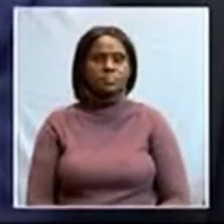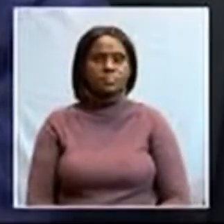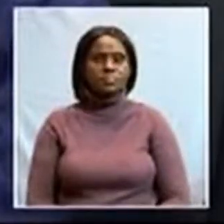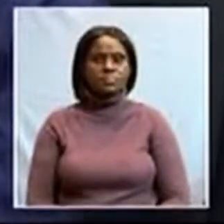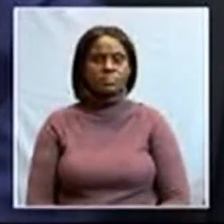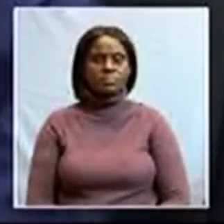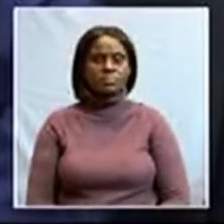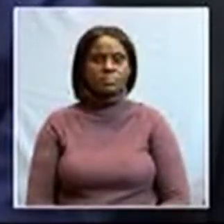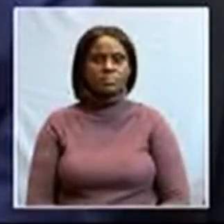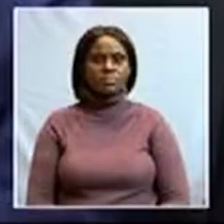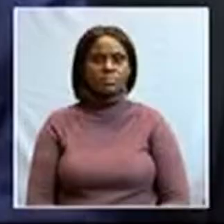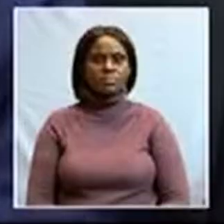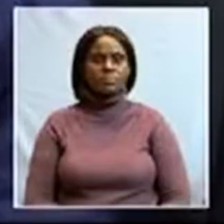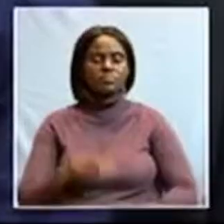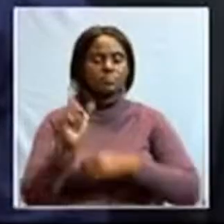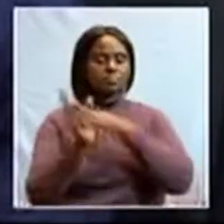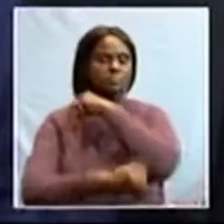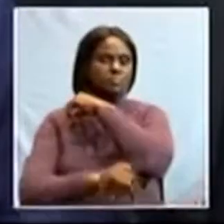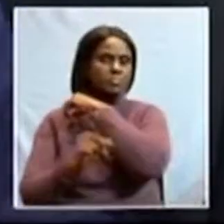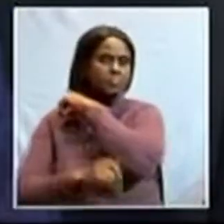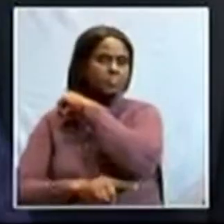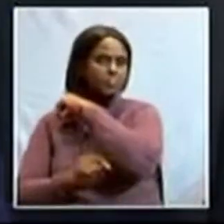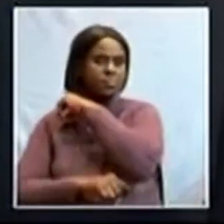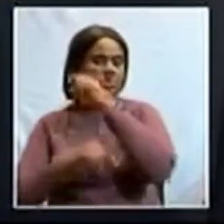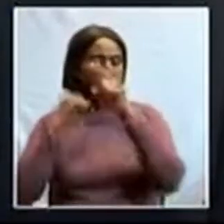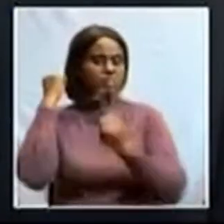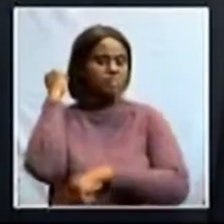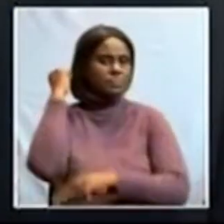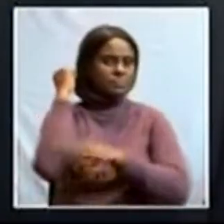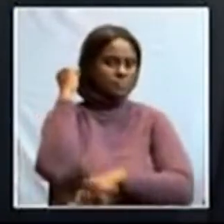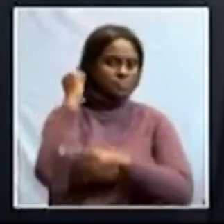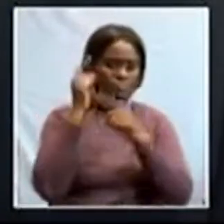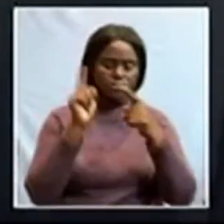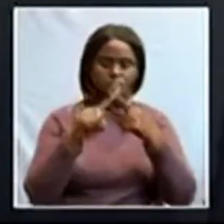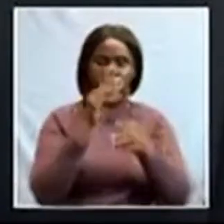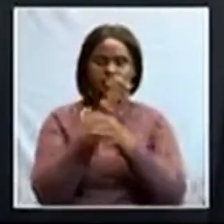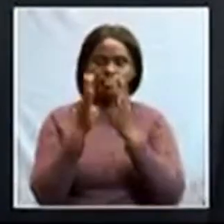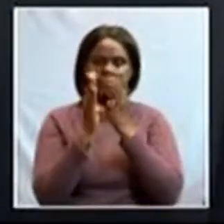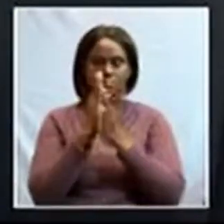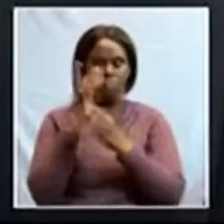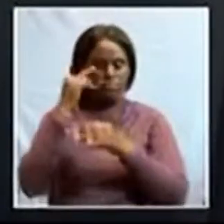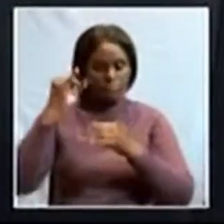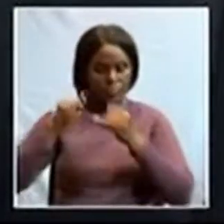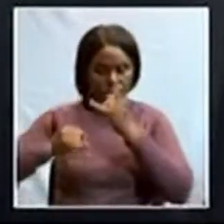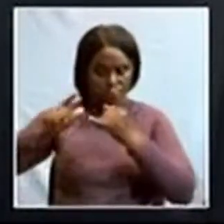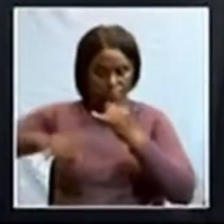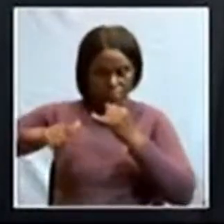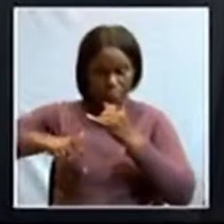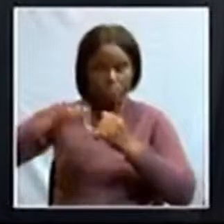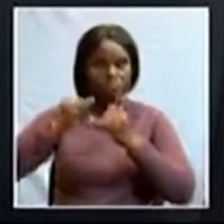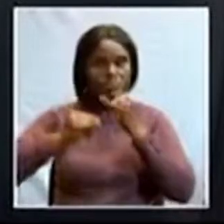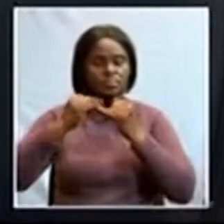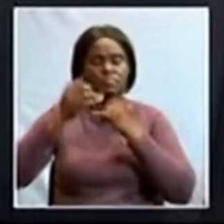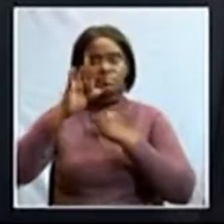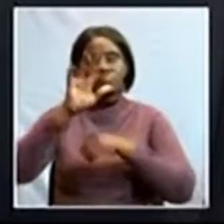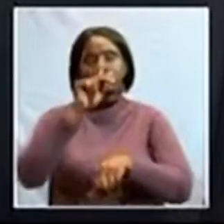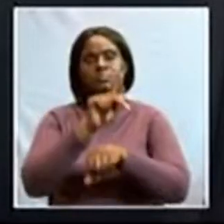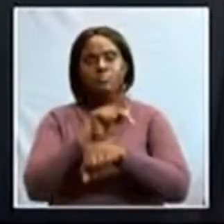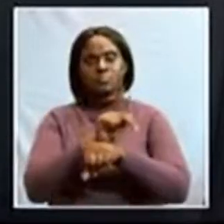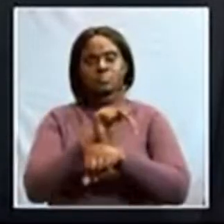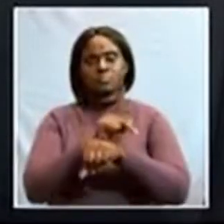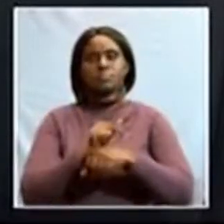Any penalties to the contractor for late completion of the project?